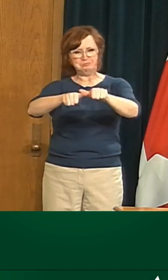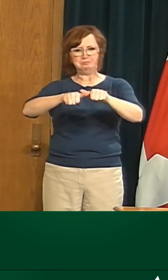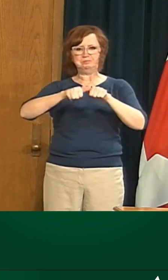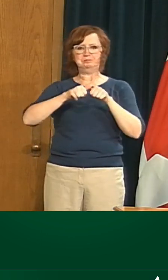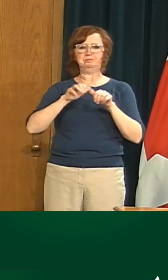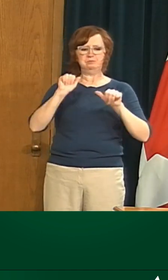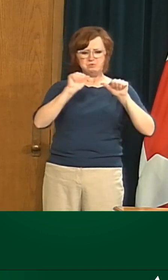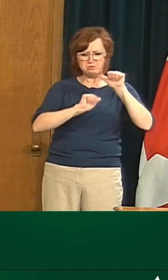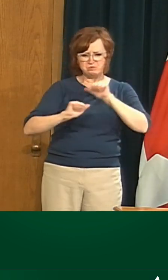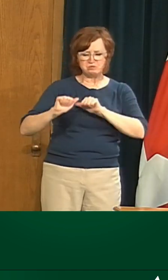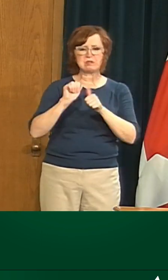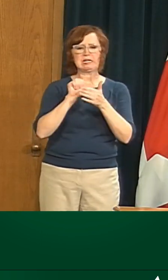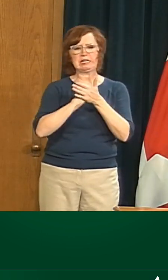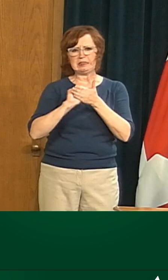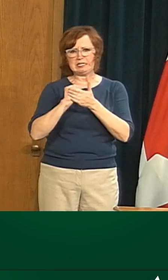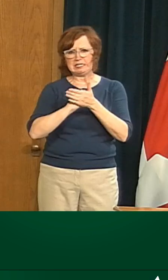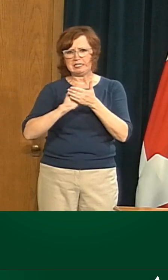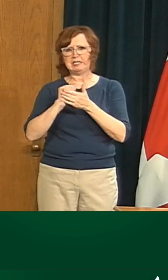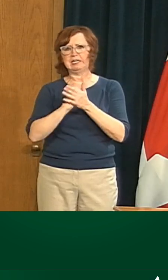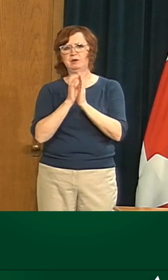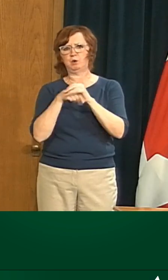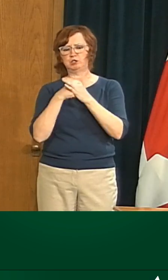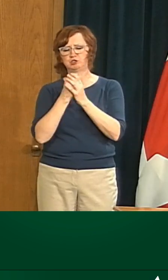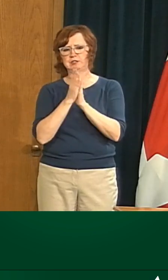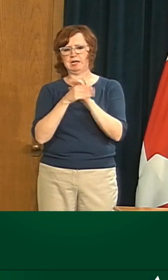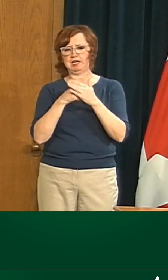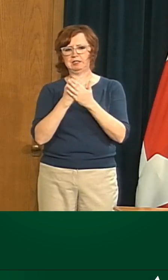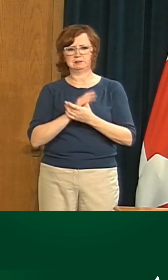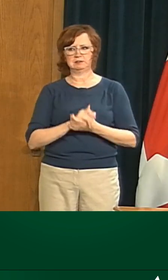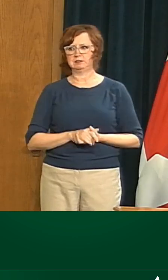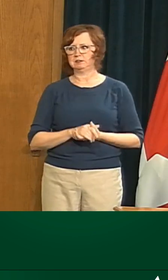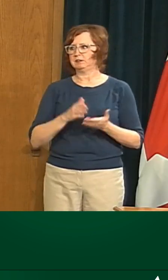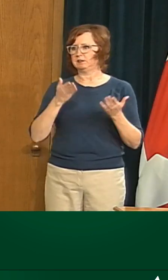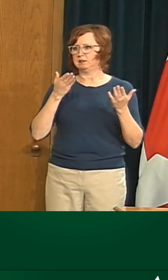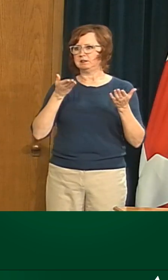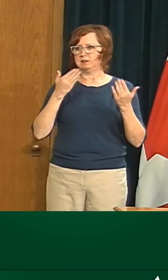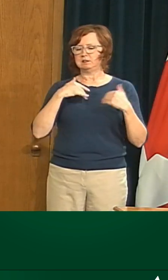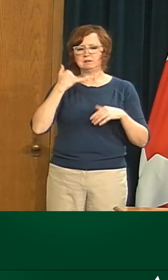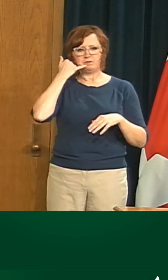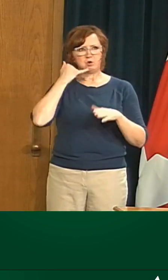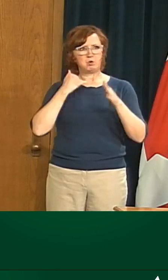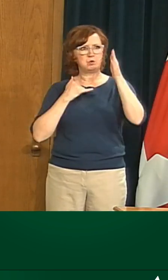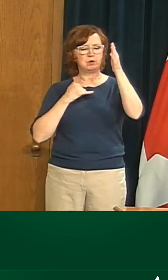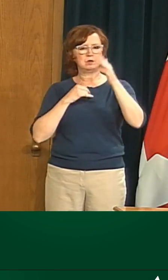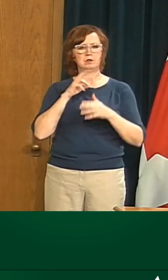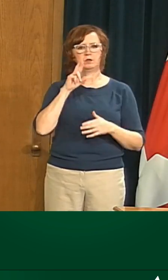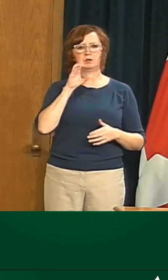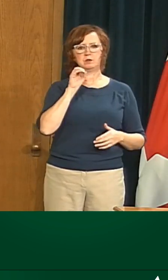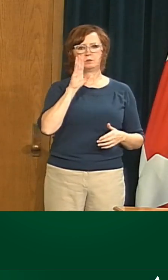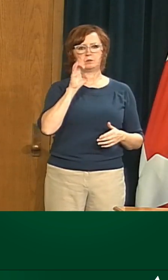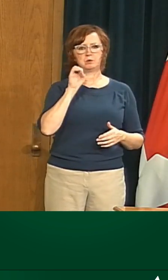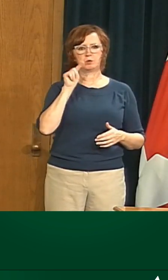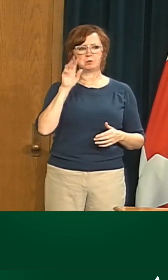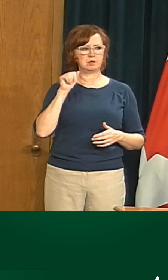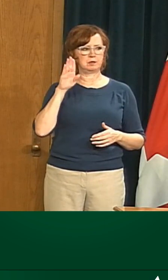flat. We'll take our next question from the line, operator. We have Roberta Bell with Global.